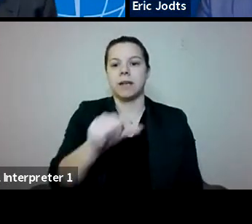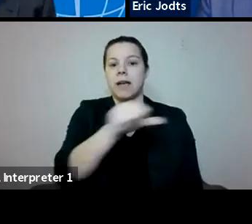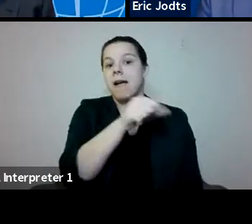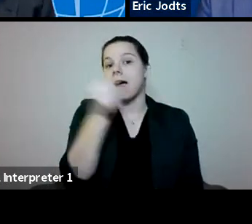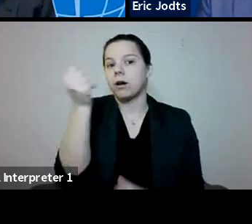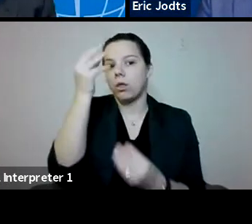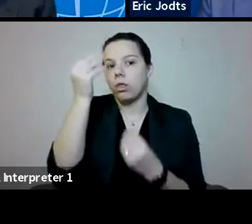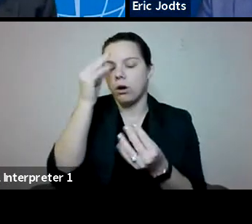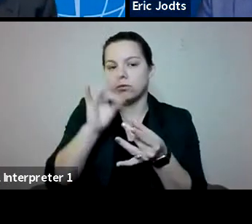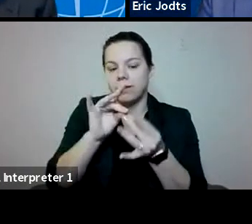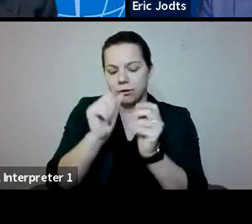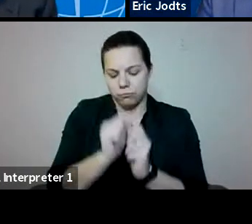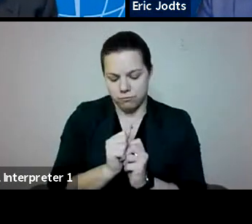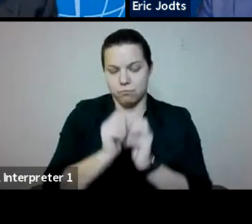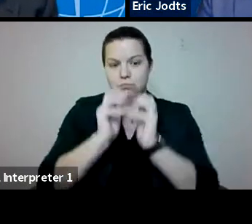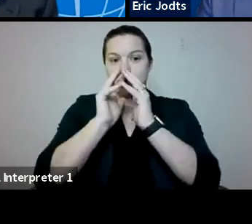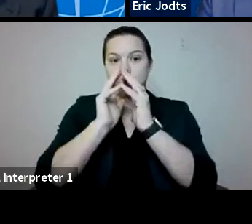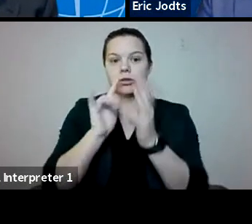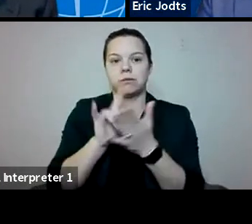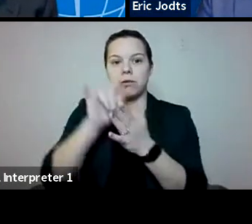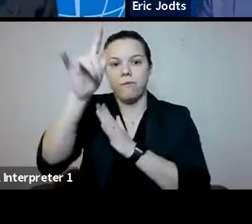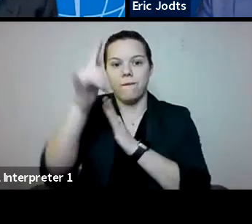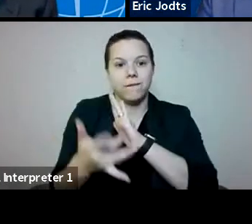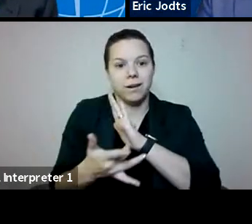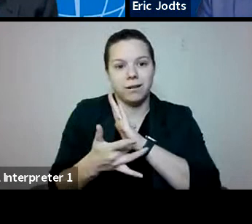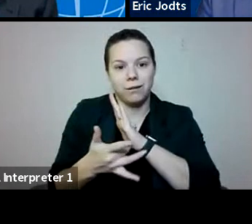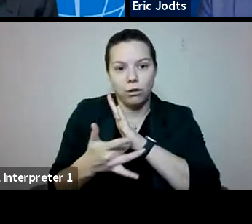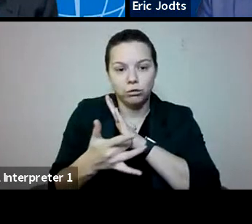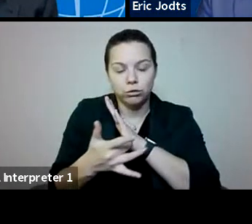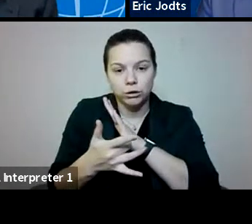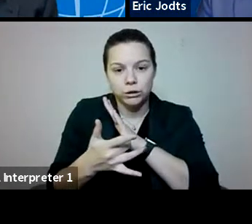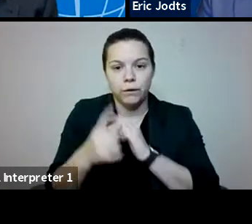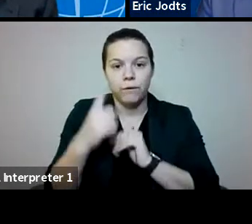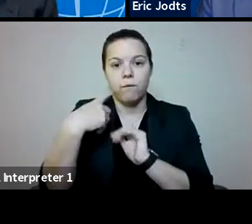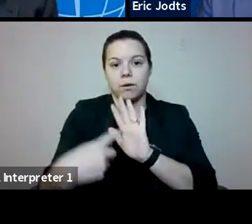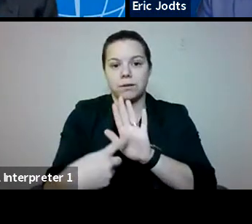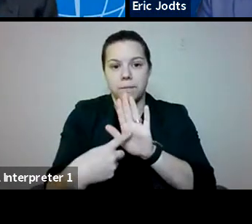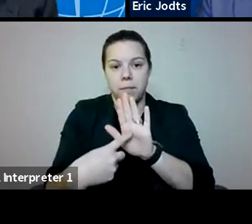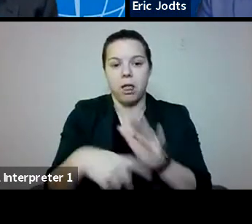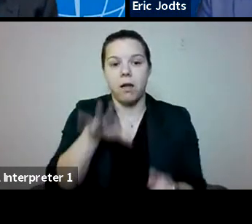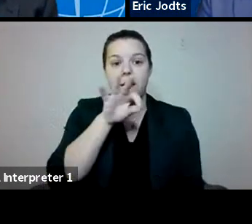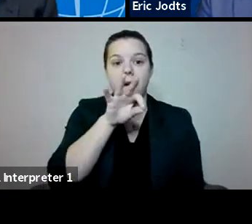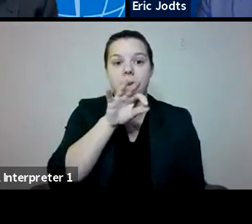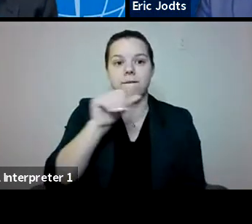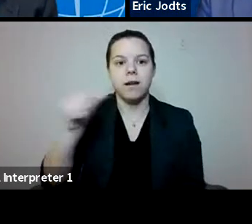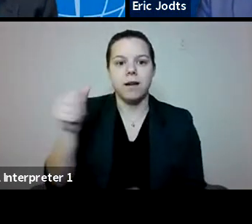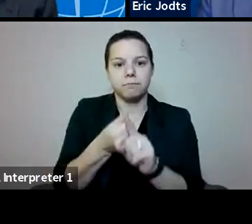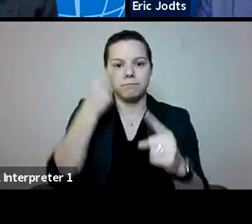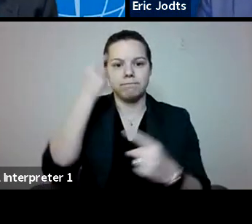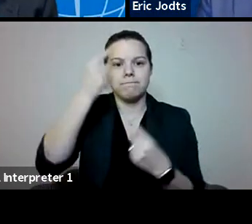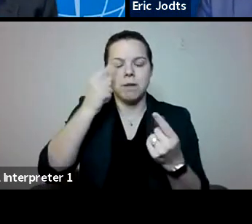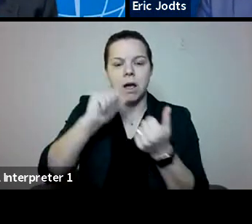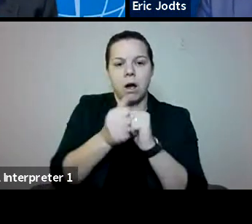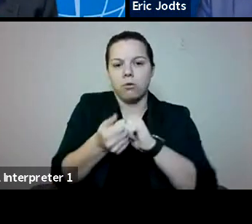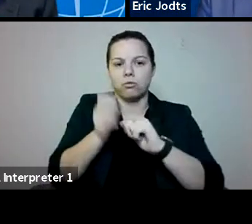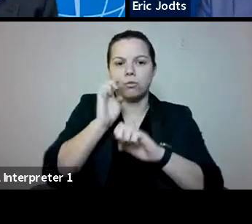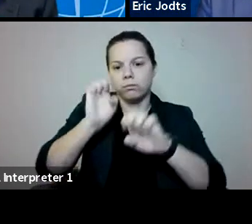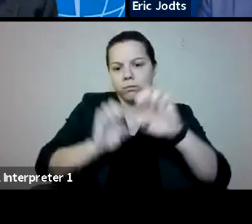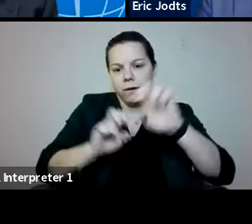on emerging aircraft technologies? For example, is FAA contemplating how to